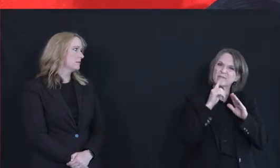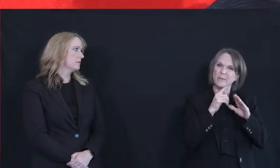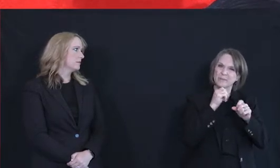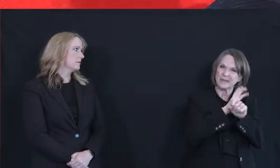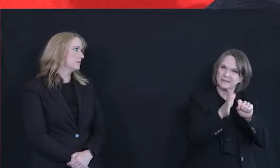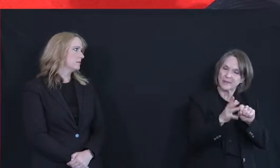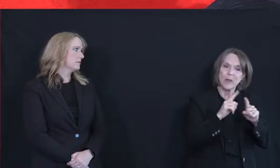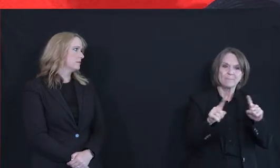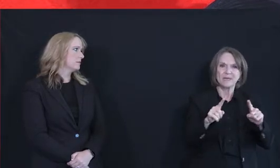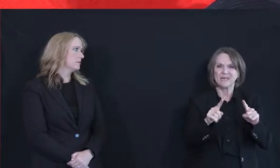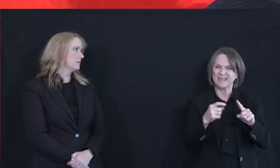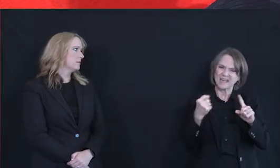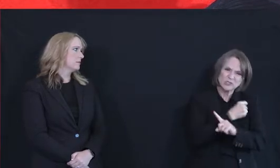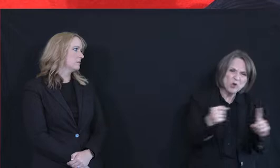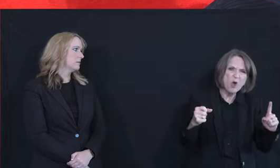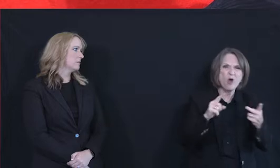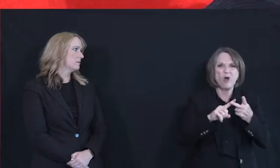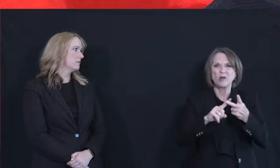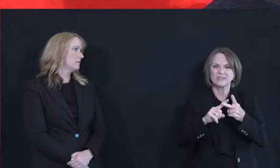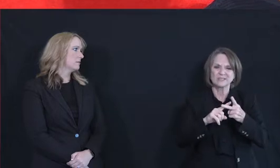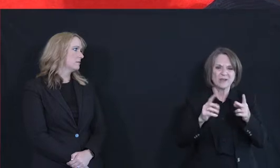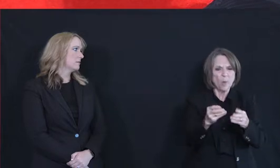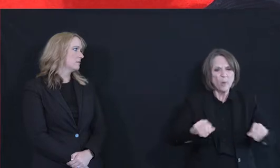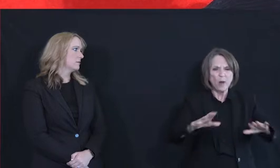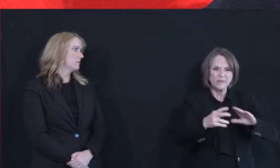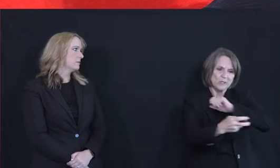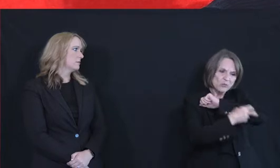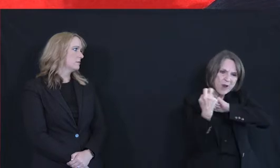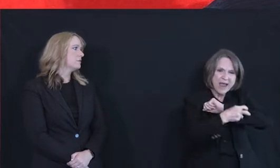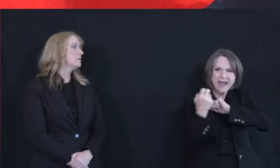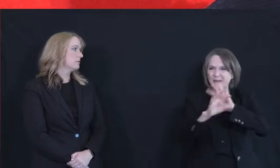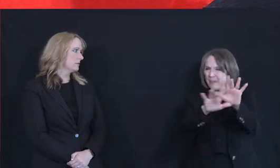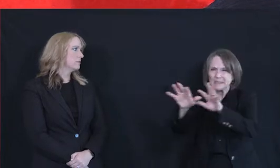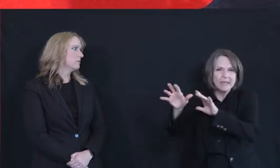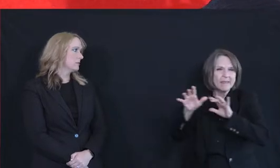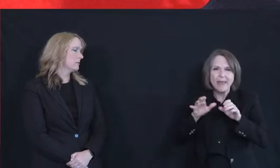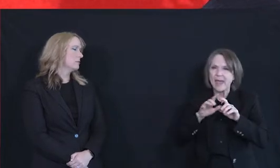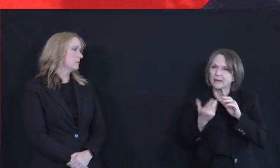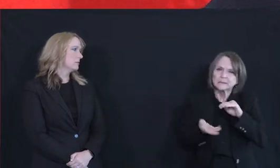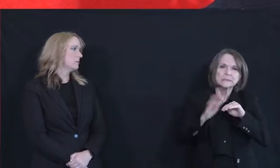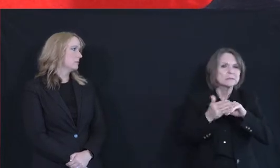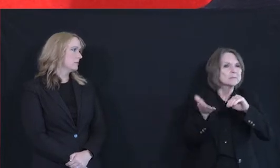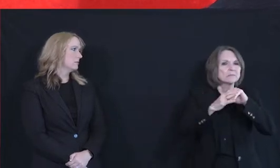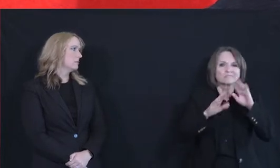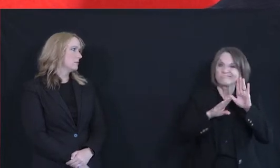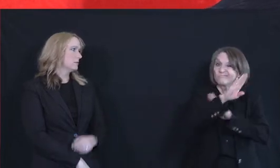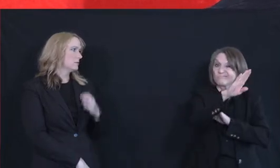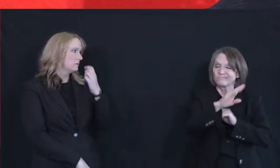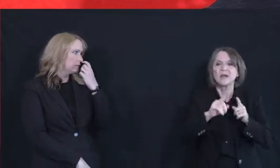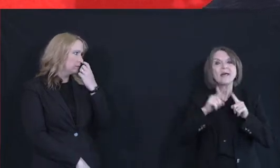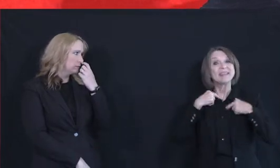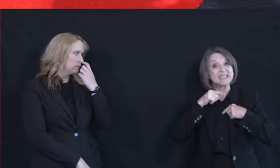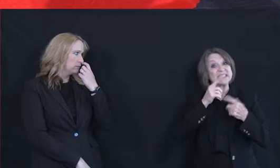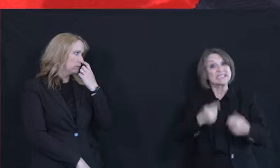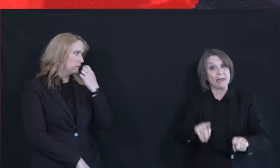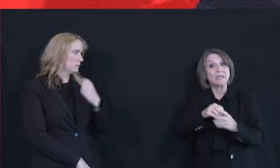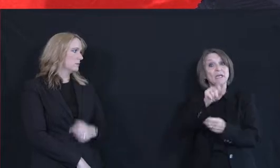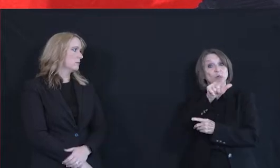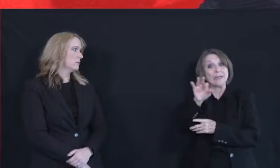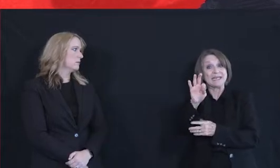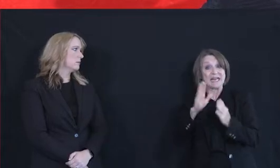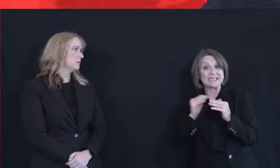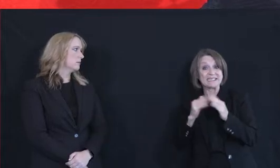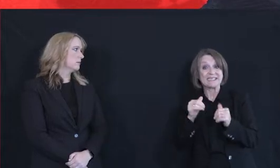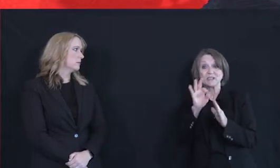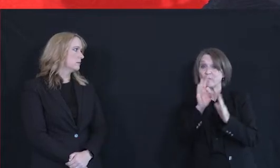but aggravated assaults robberies property crimes have increased and this is in 29 cities across the country Fort Worth is not